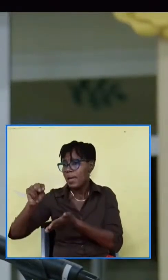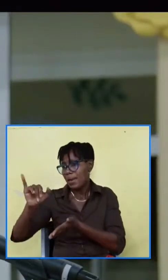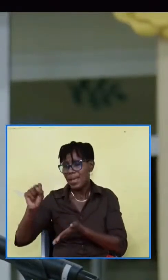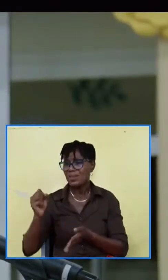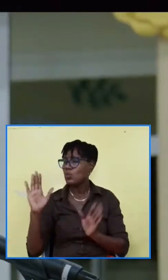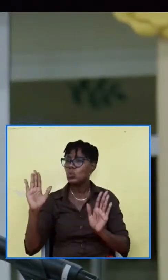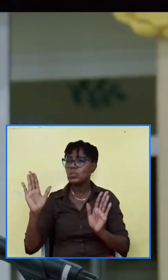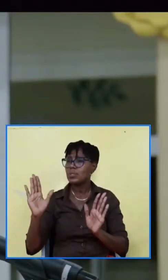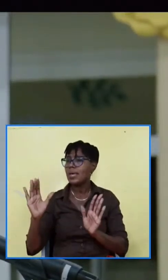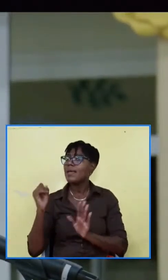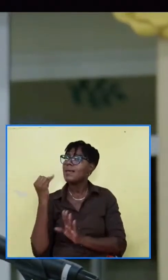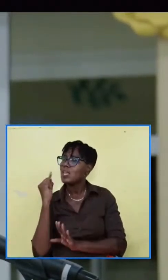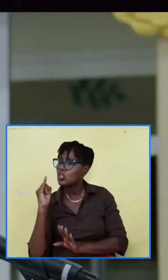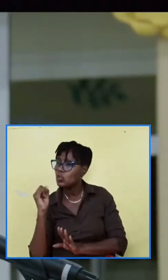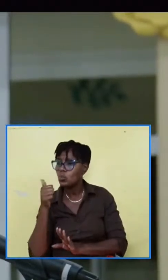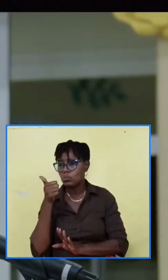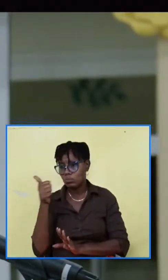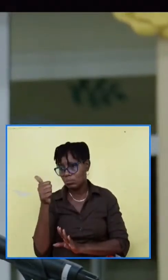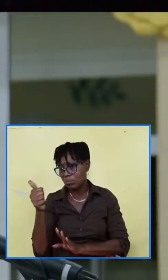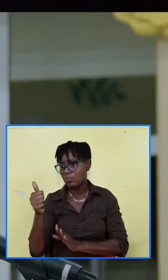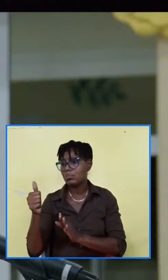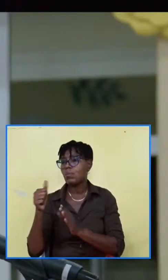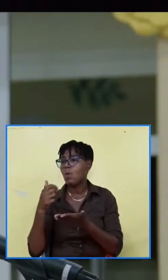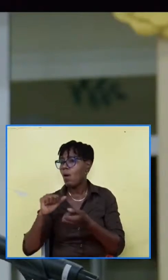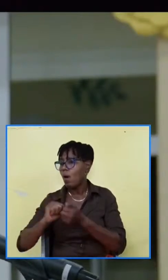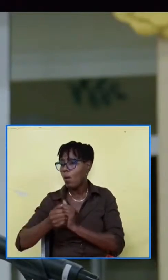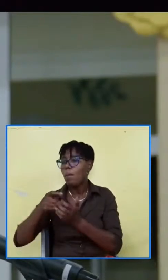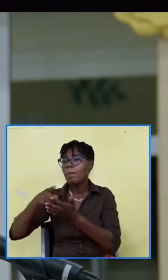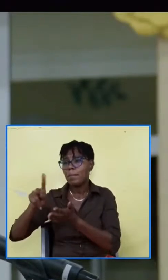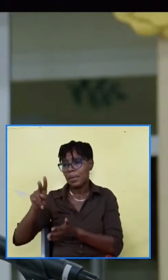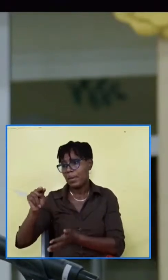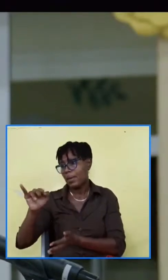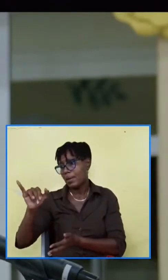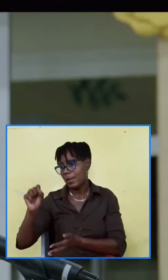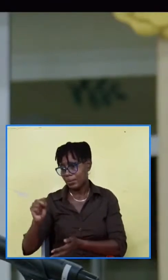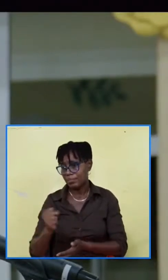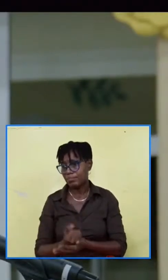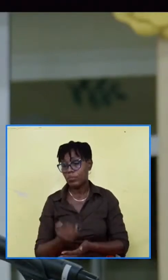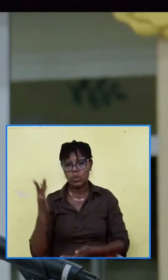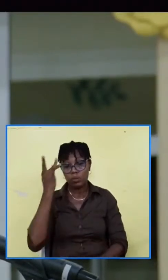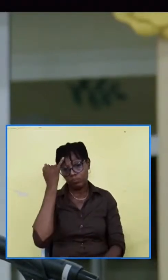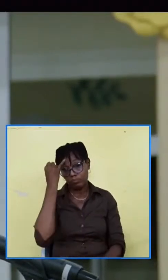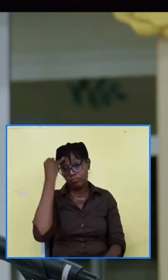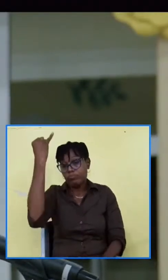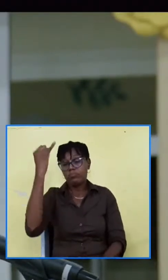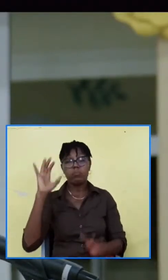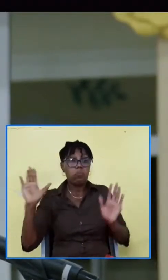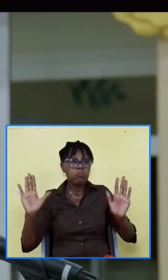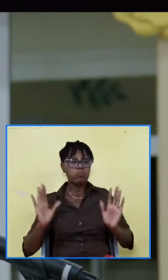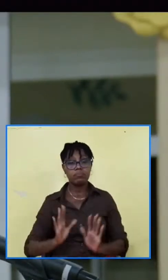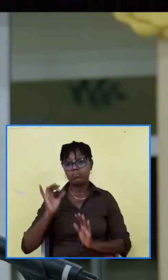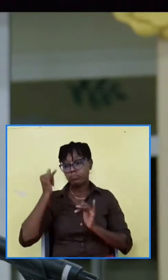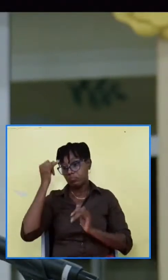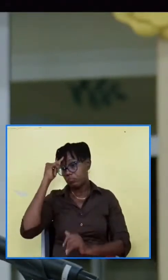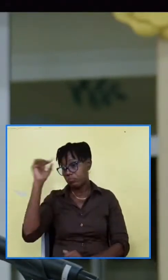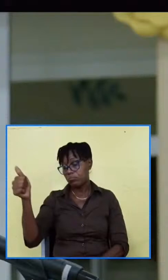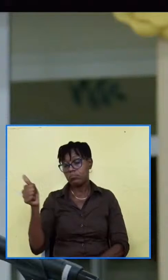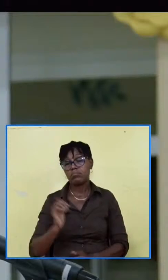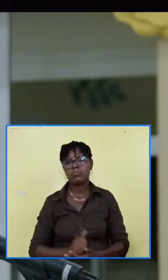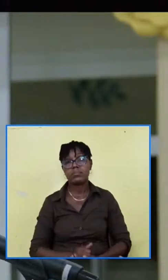NIS. And if you feel like you're smarter in your investment than a national insurance, okay, that's up to you.